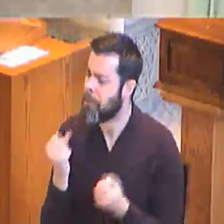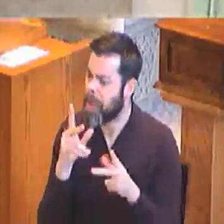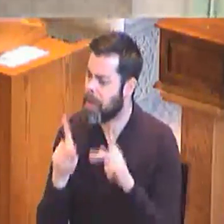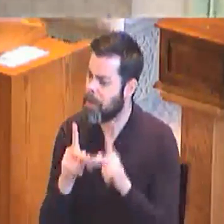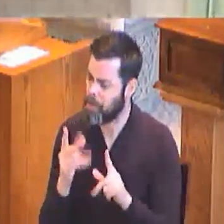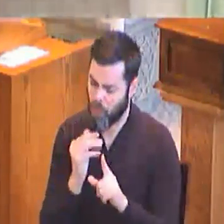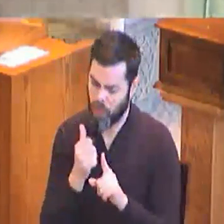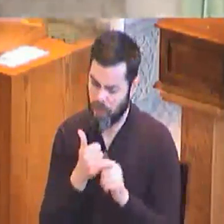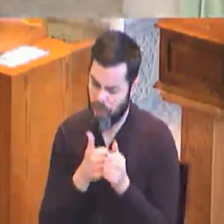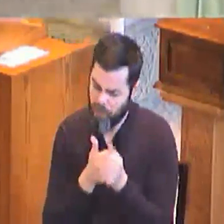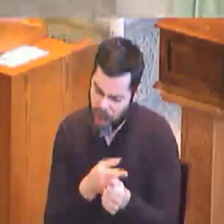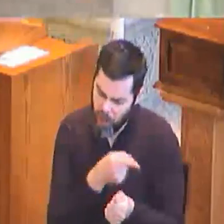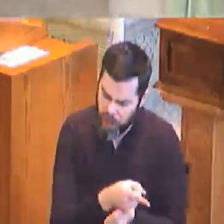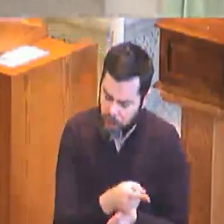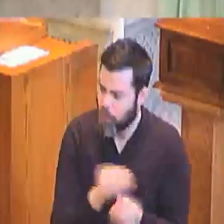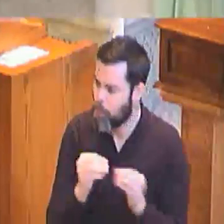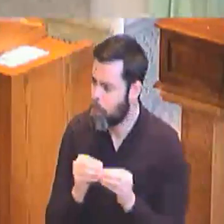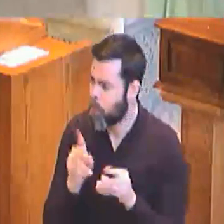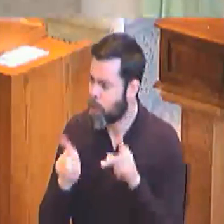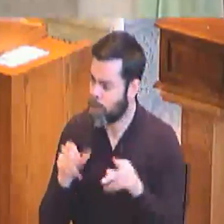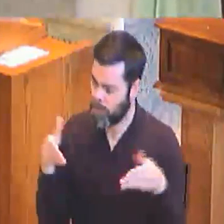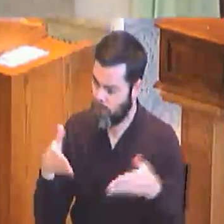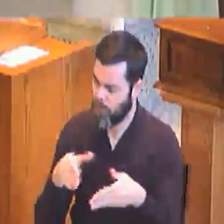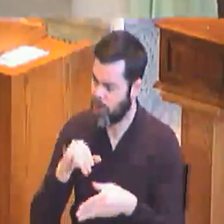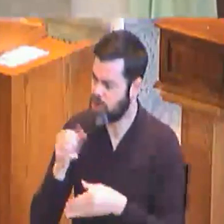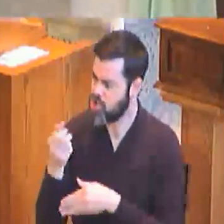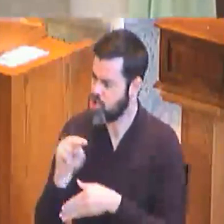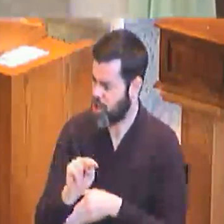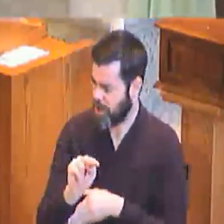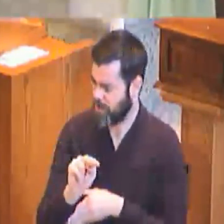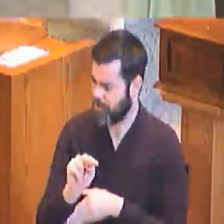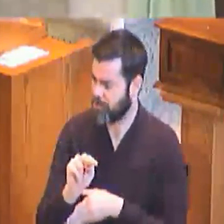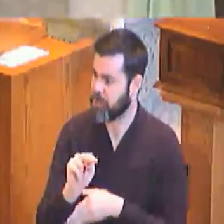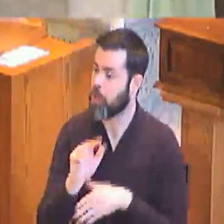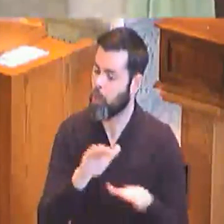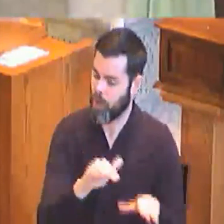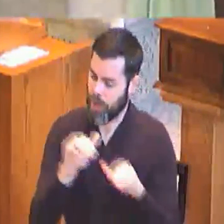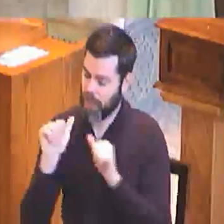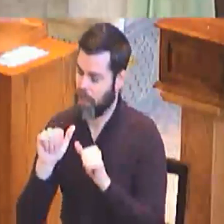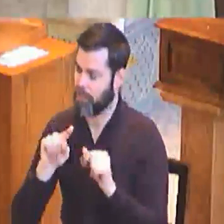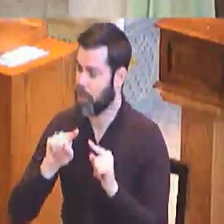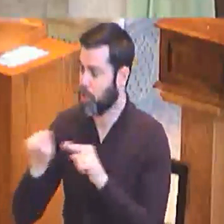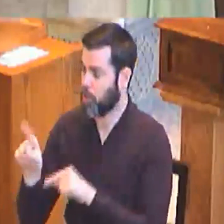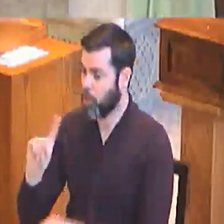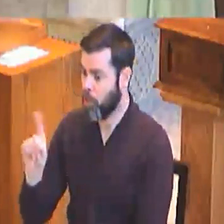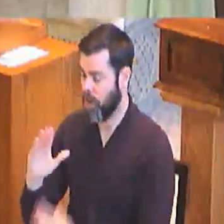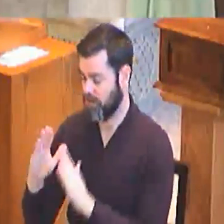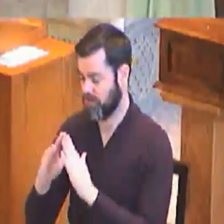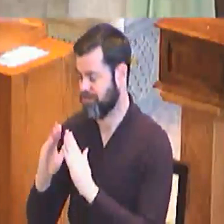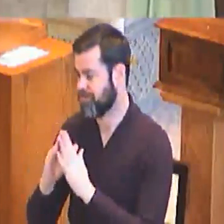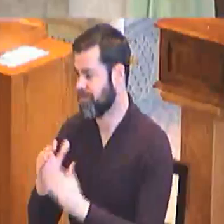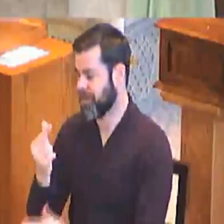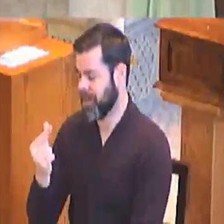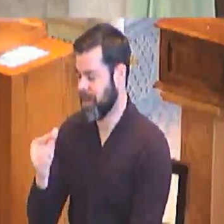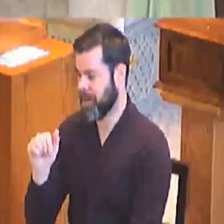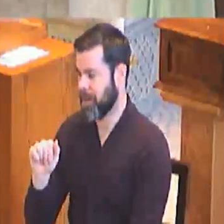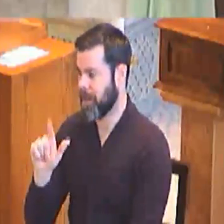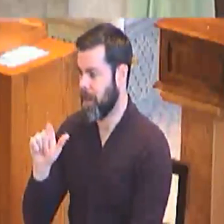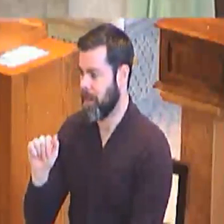to go to Galilee. And in Galilee, of course, he preached primarily to peasants, those